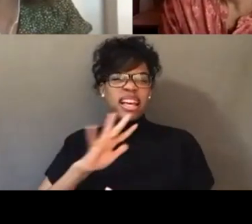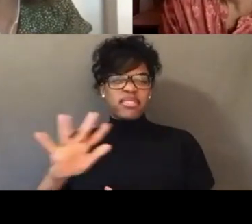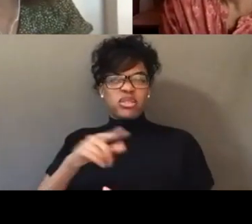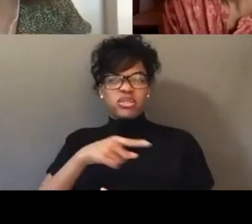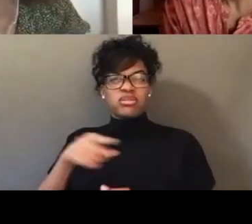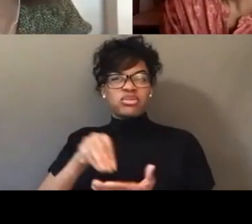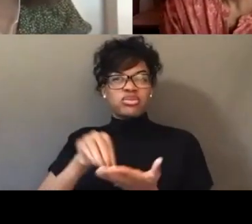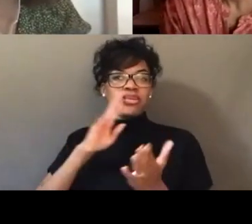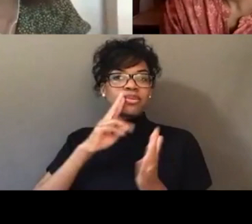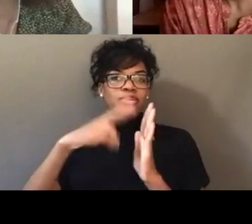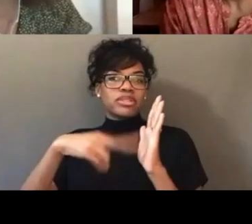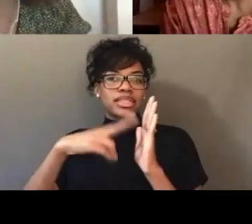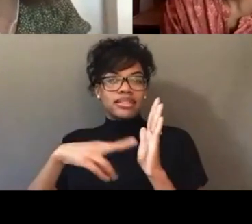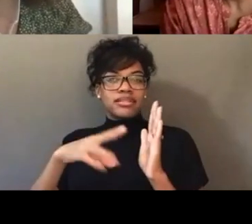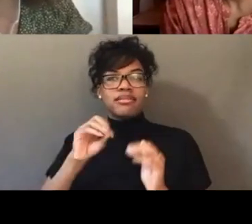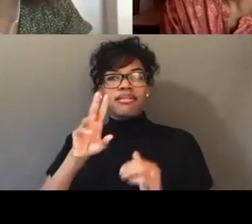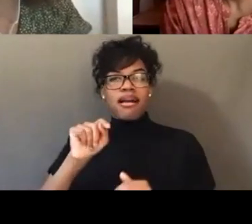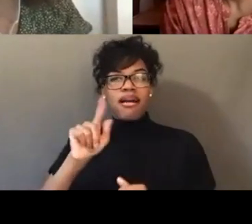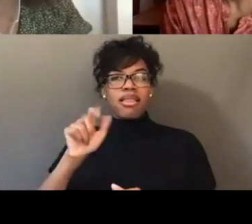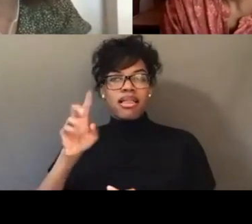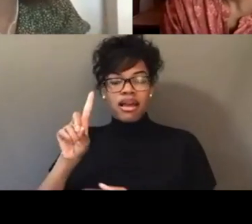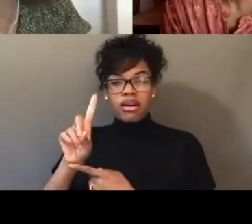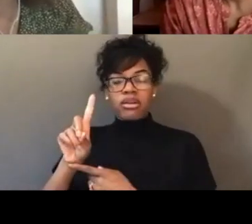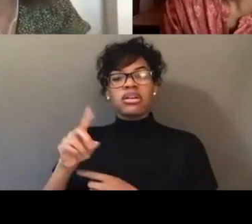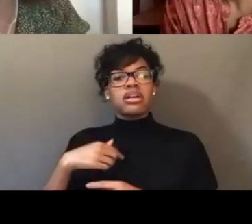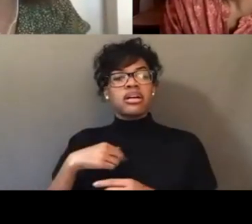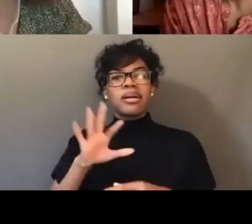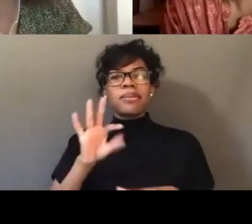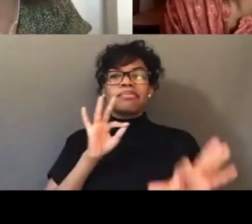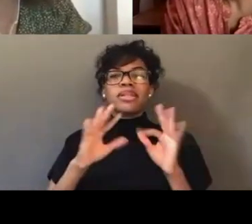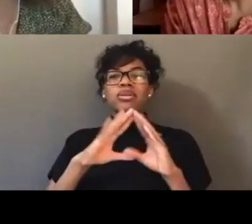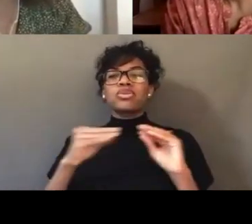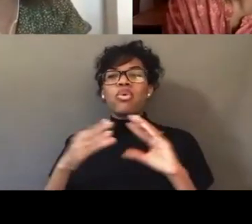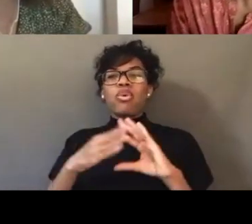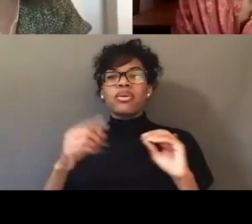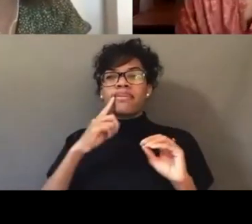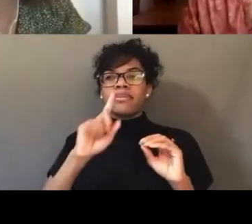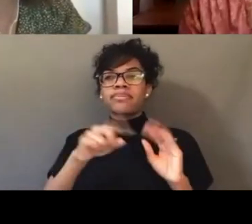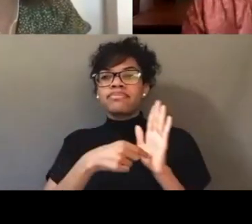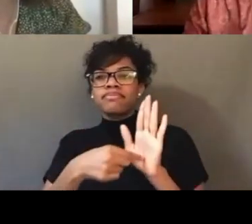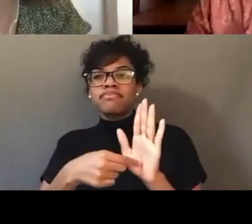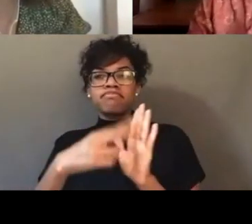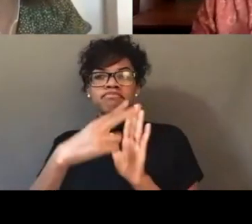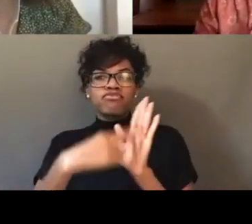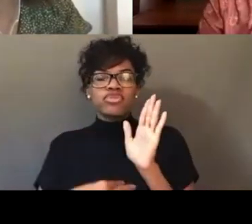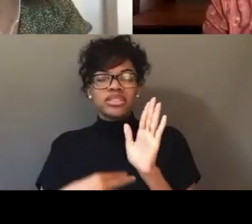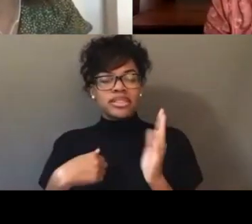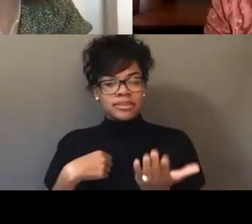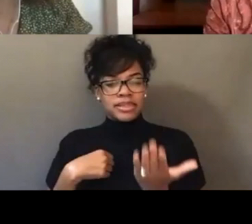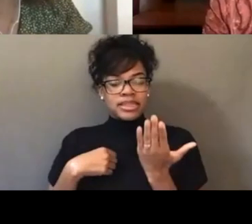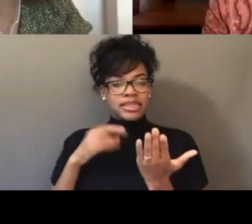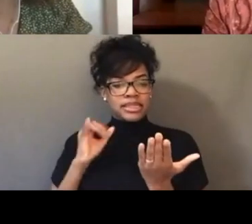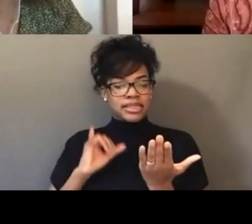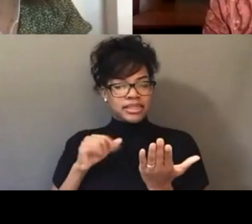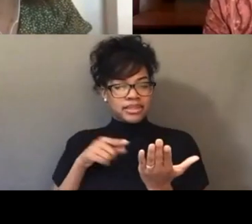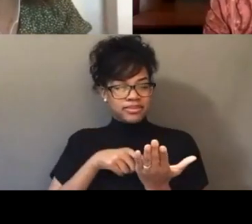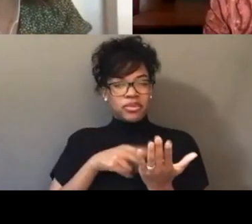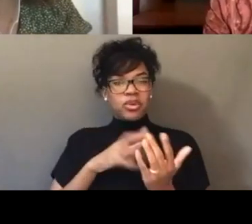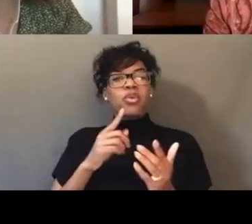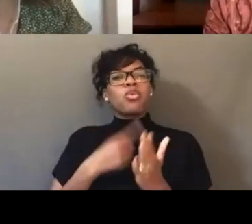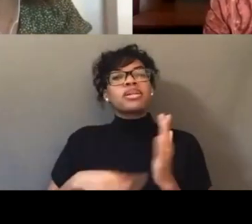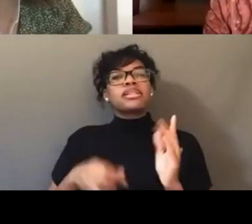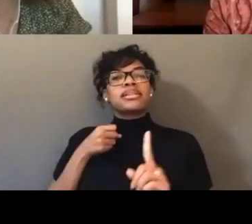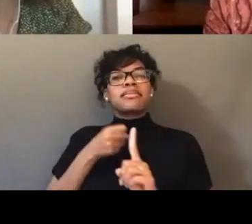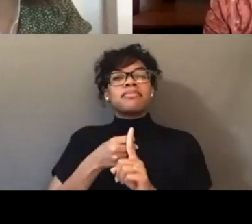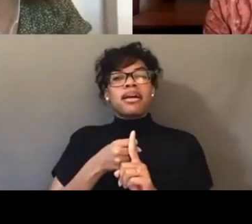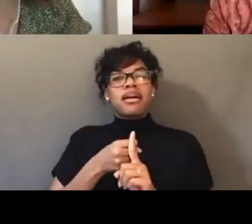this relevant to my Black and brown kiddos? What will the impact be for them or their families when I'm reading this book?